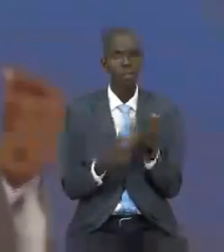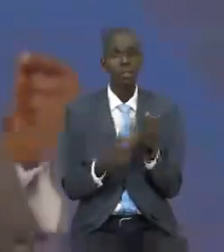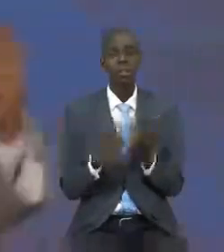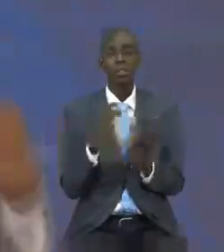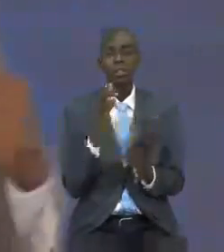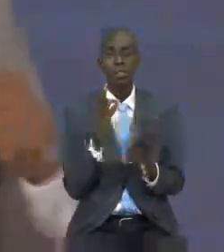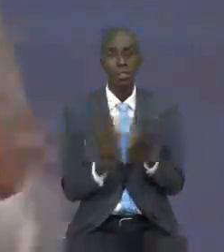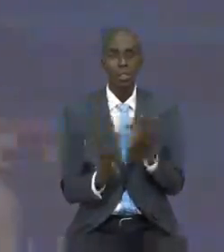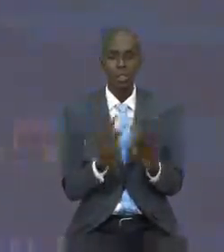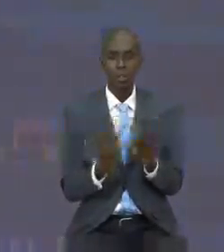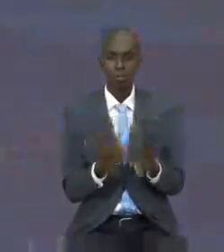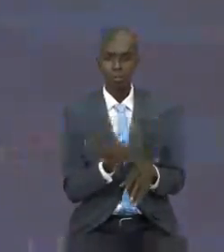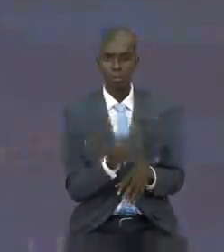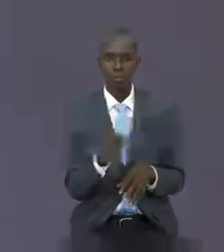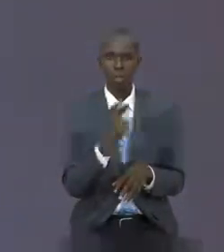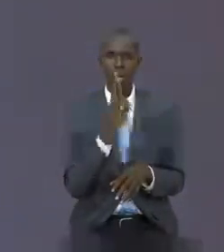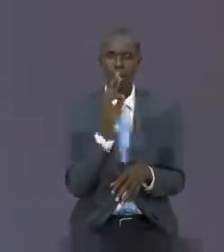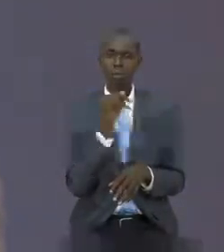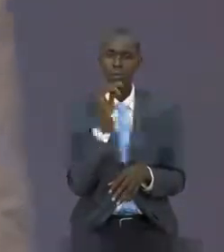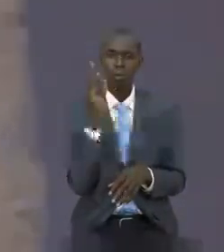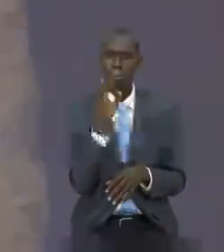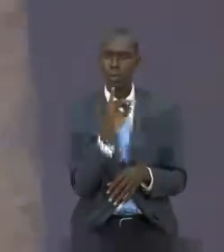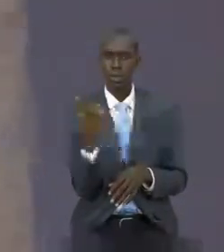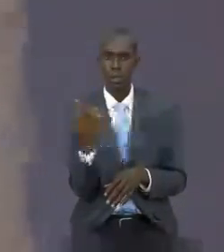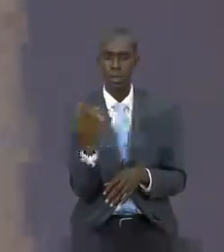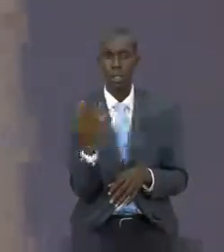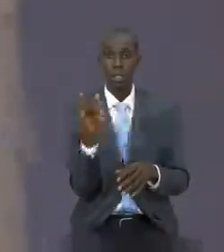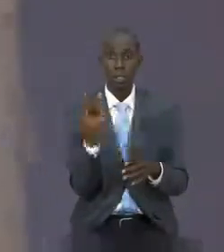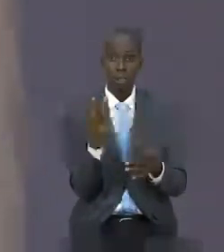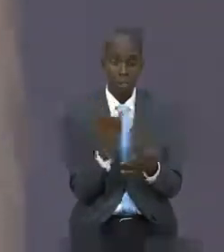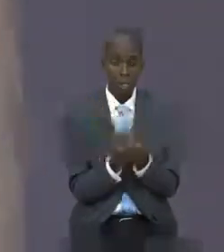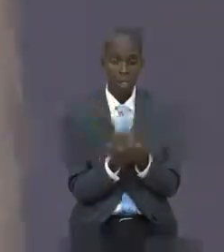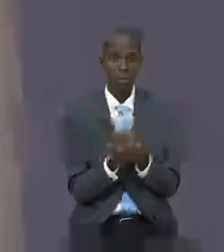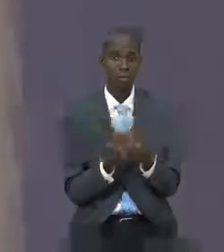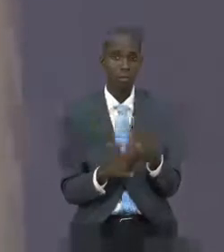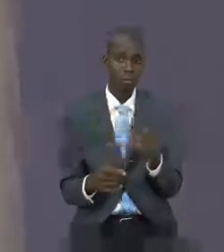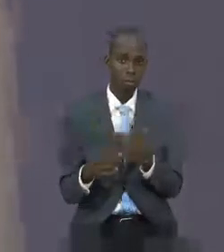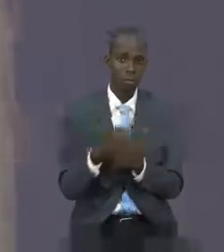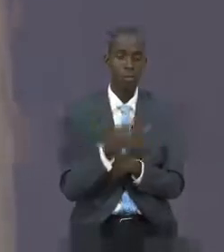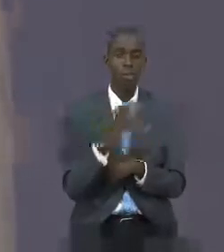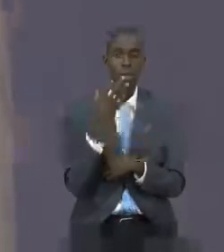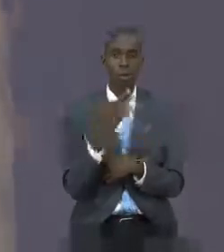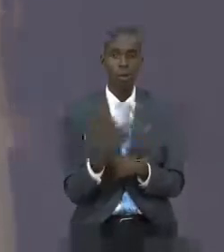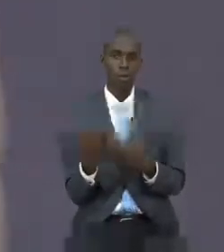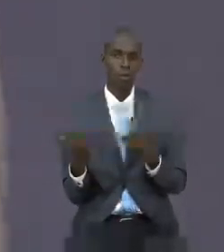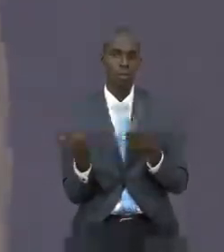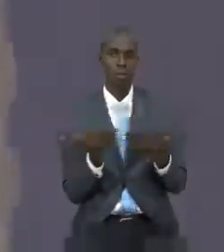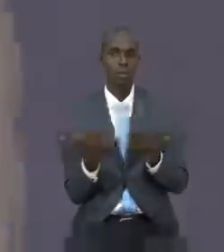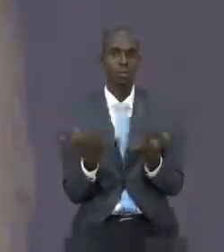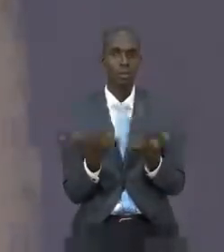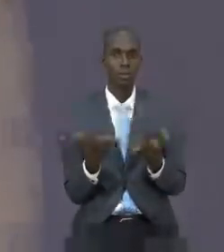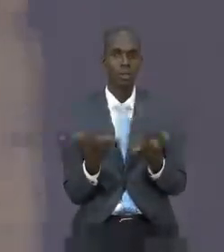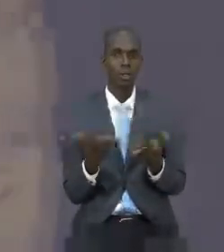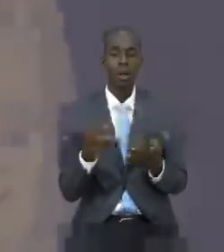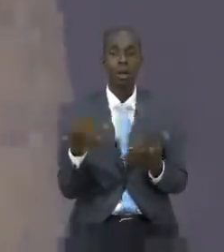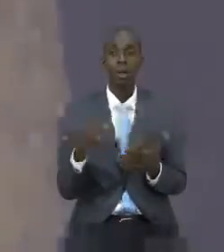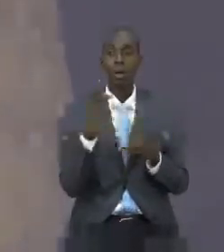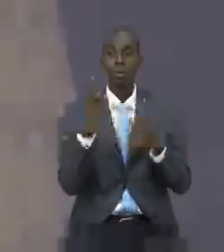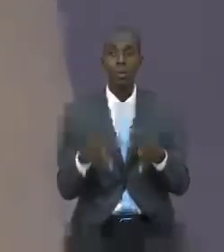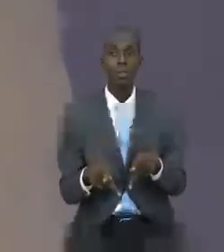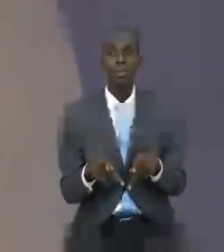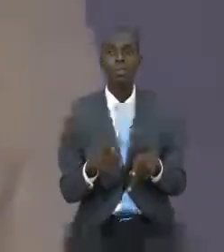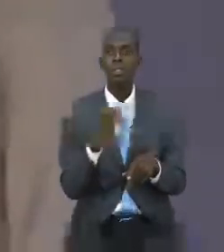not preaching that particular day of service, another person